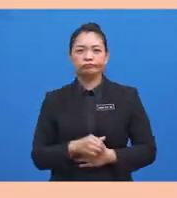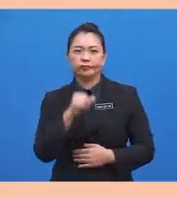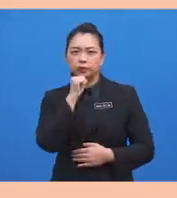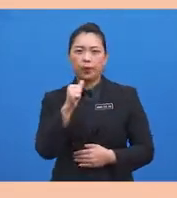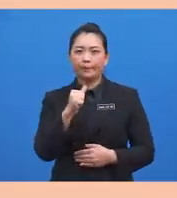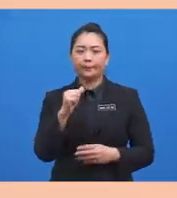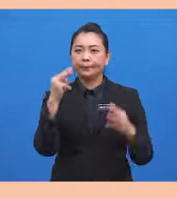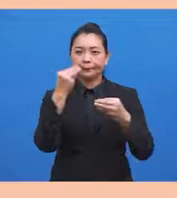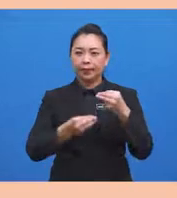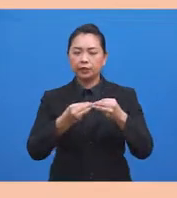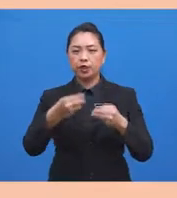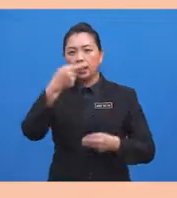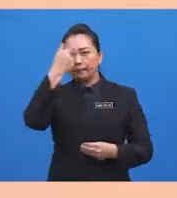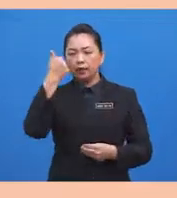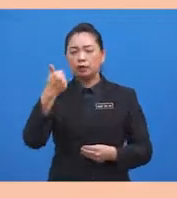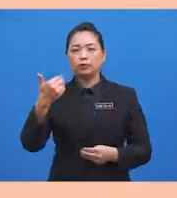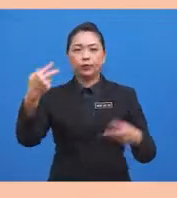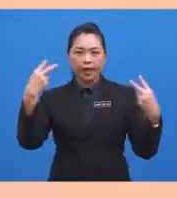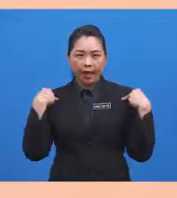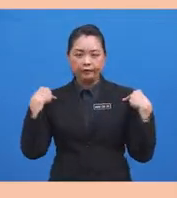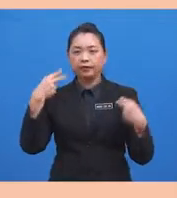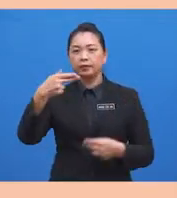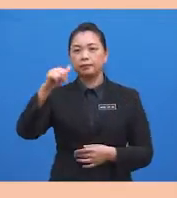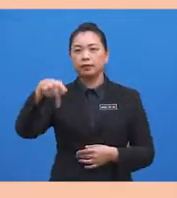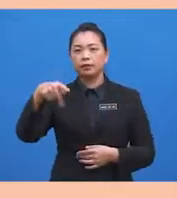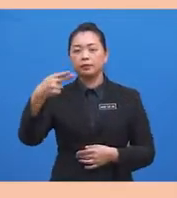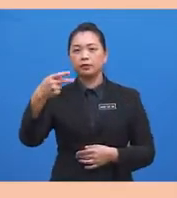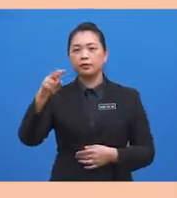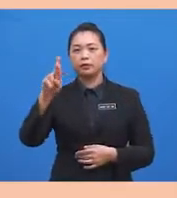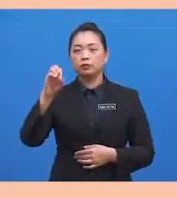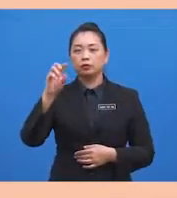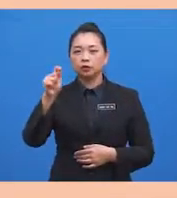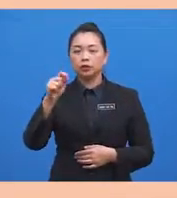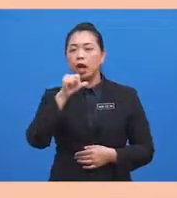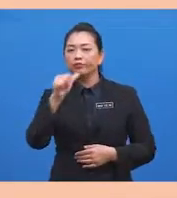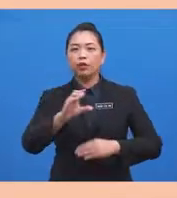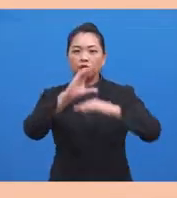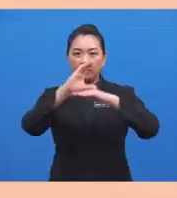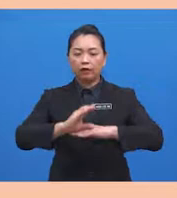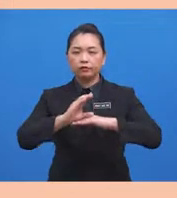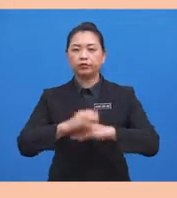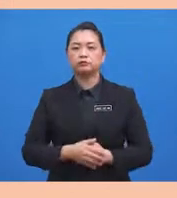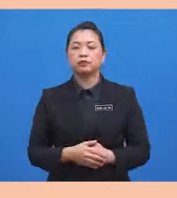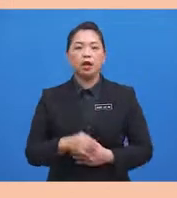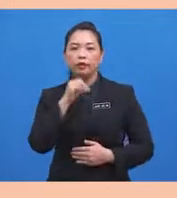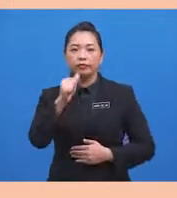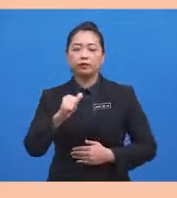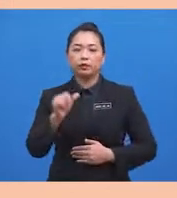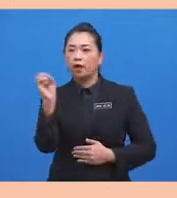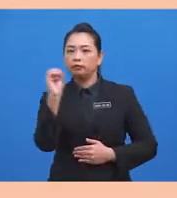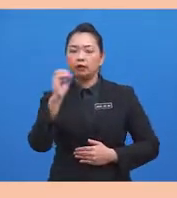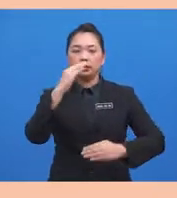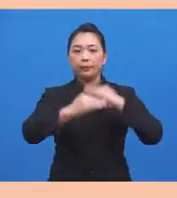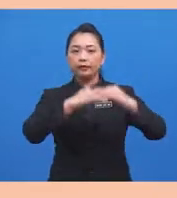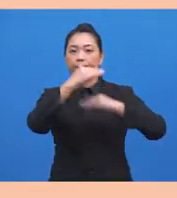because we have hip-hop roots in paragraph 1, not hip-hop culture, and nothing about development